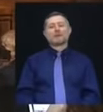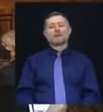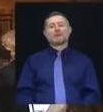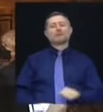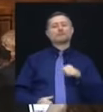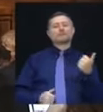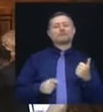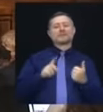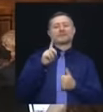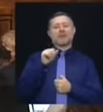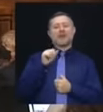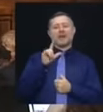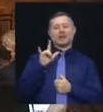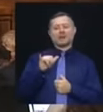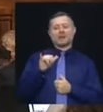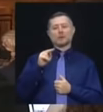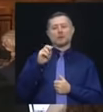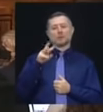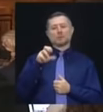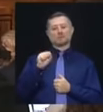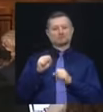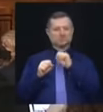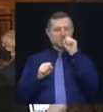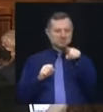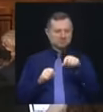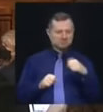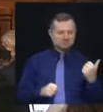News, I'm sorry. That's a big mistake to make. Sorry there.